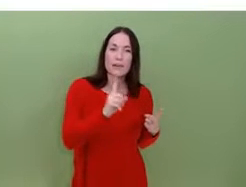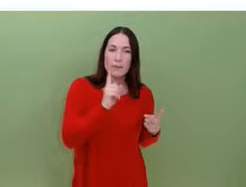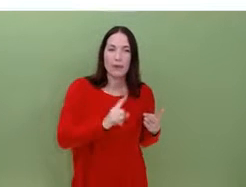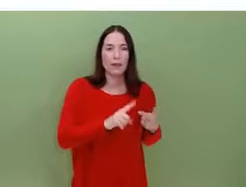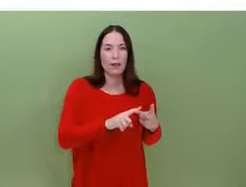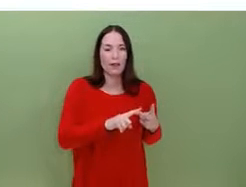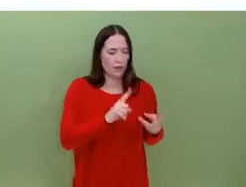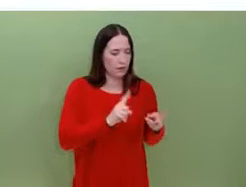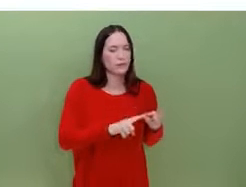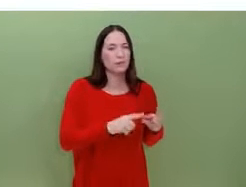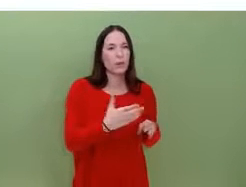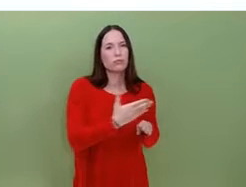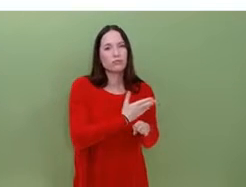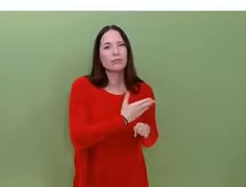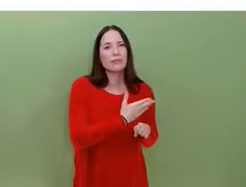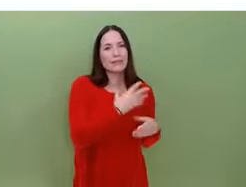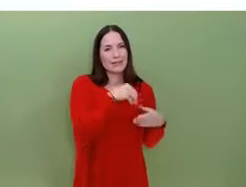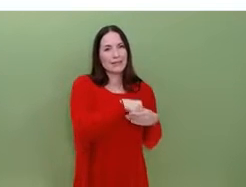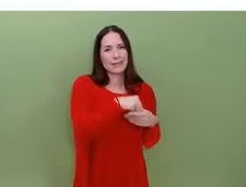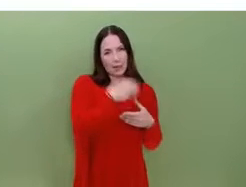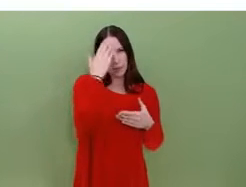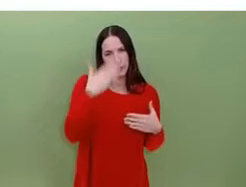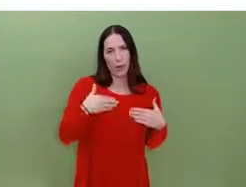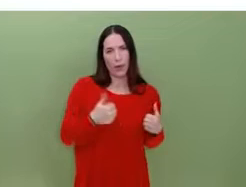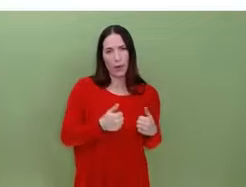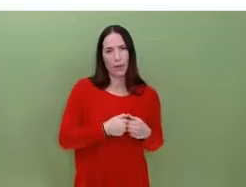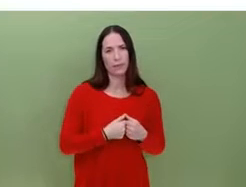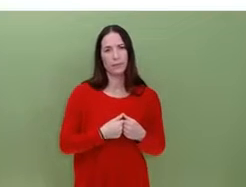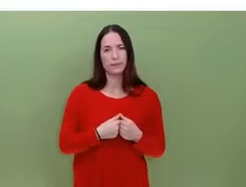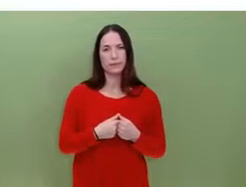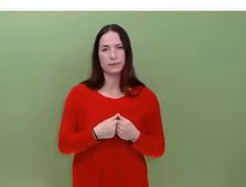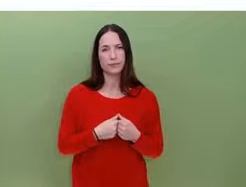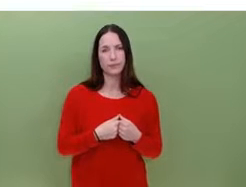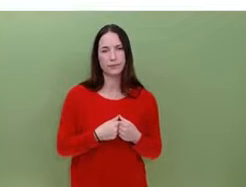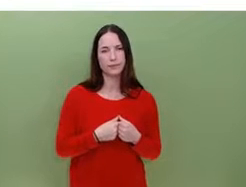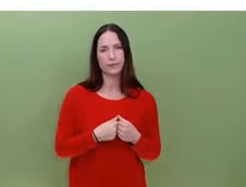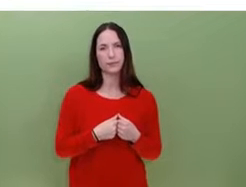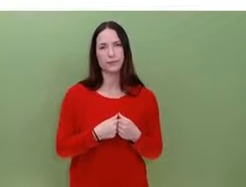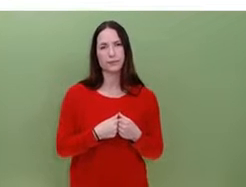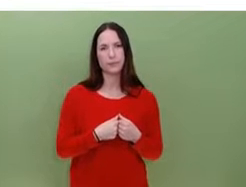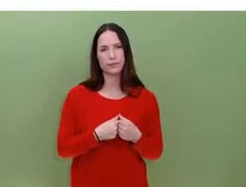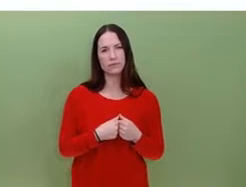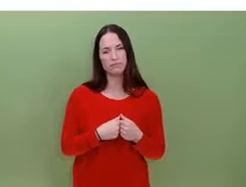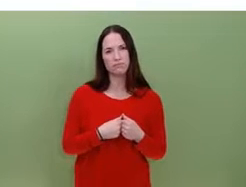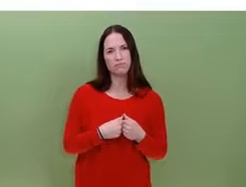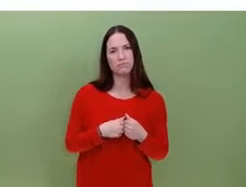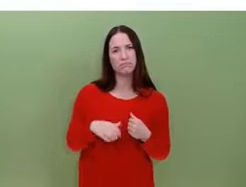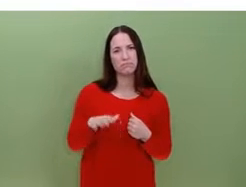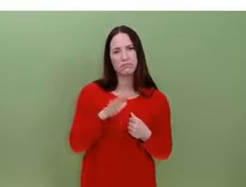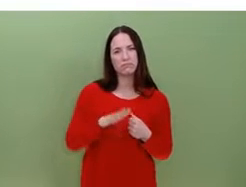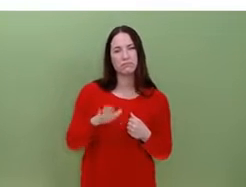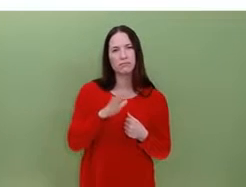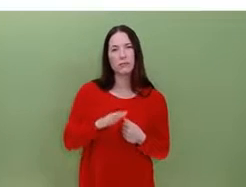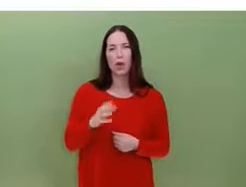pre-existing health conditions. There are only 3 or 4 studies that